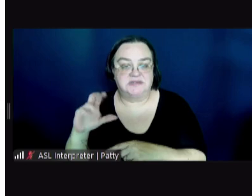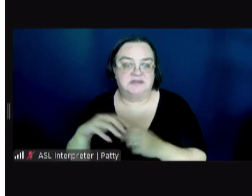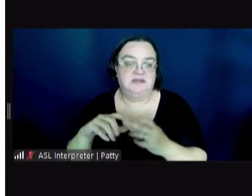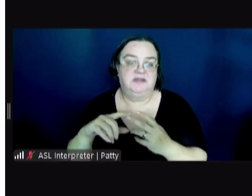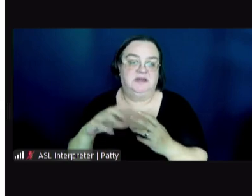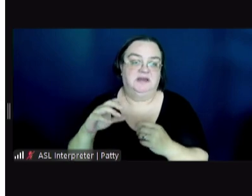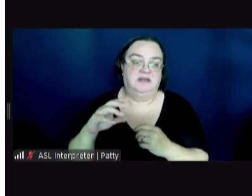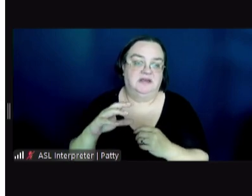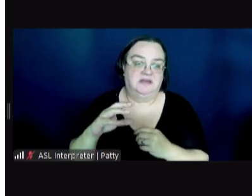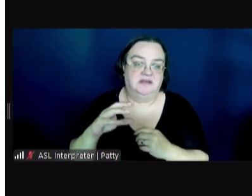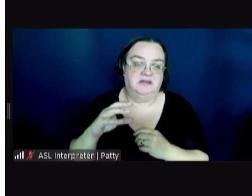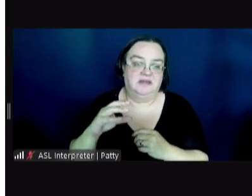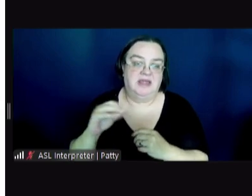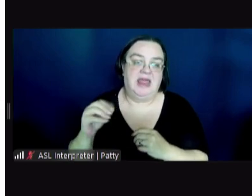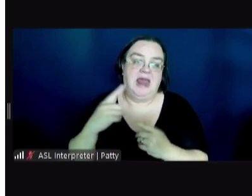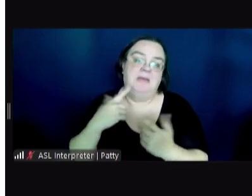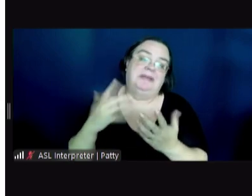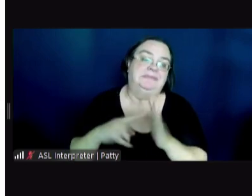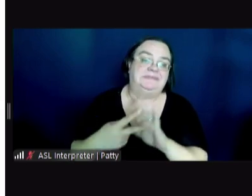either a D or a C route.